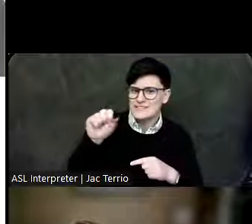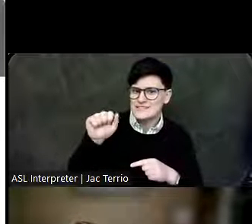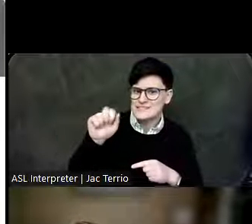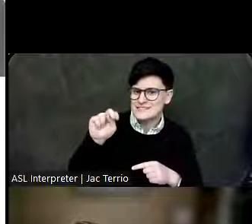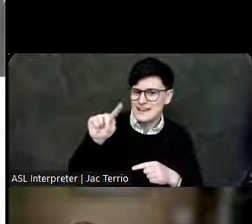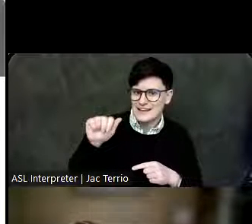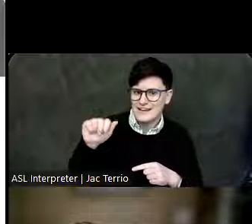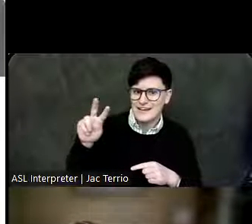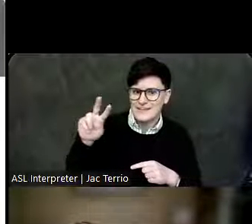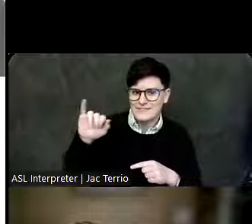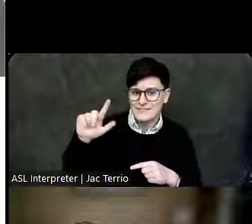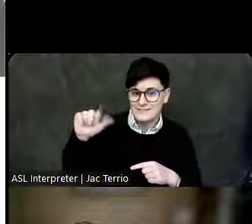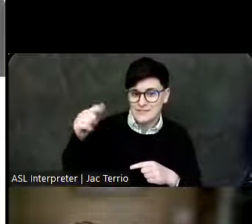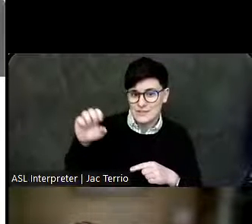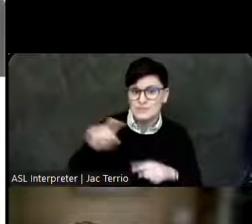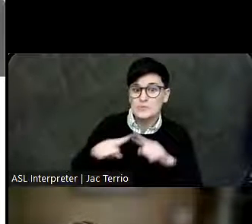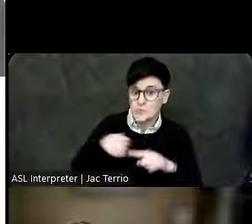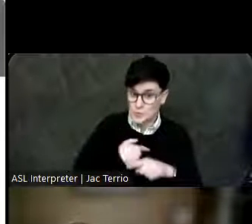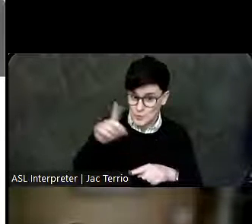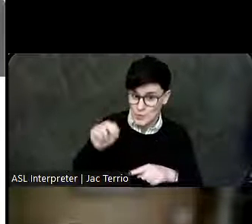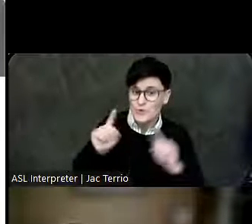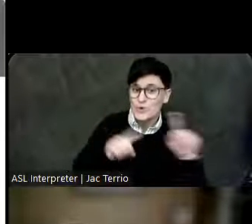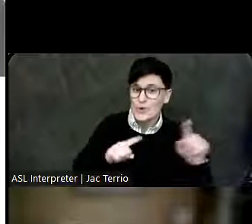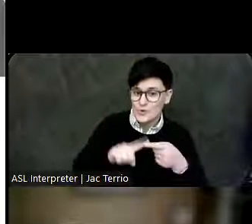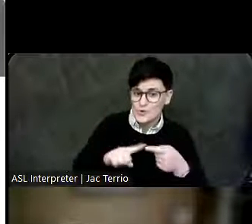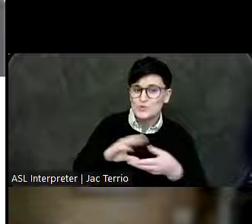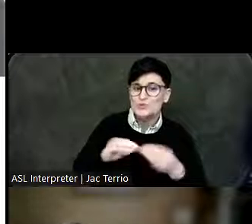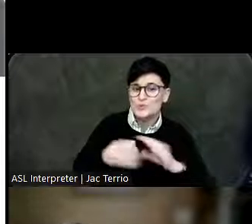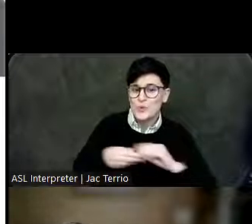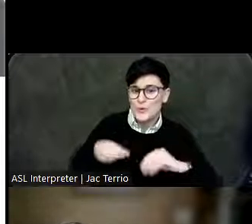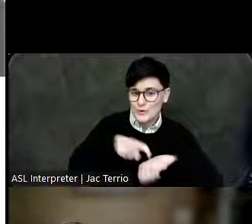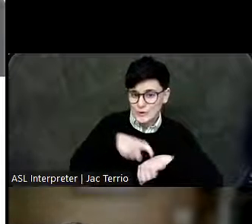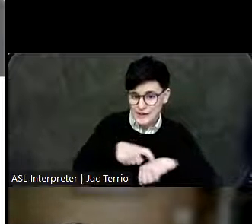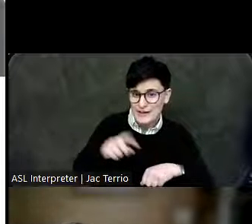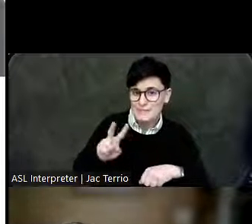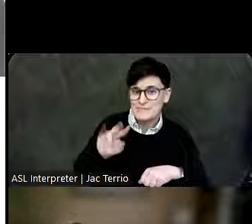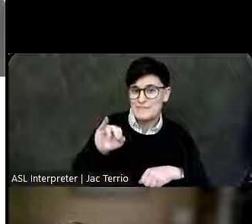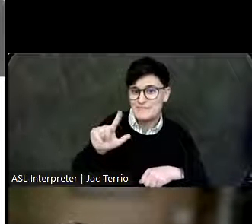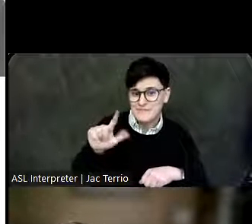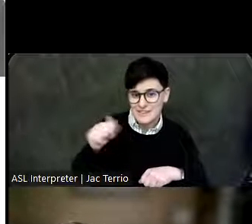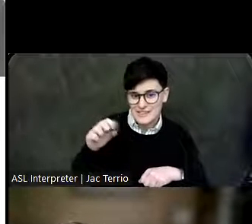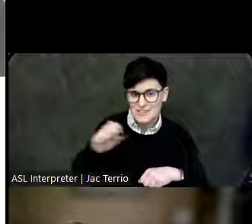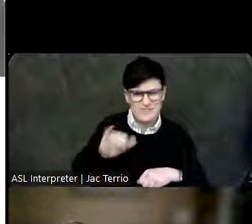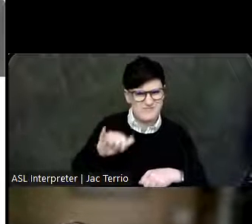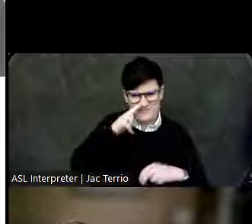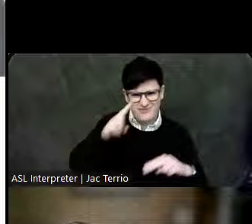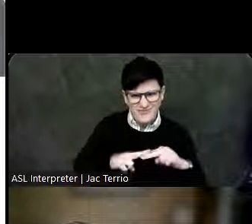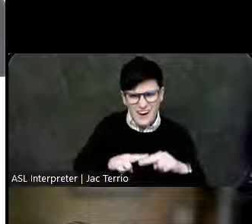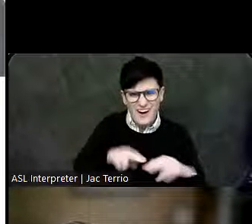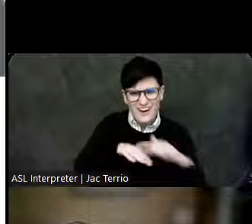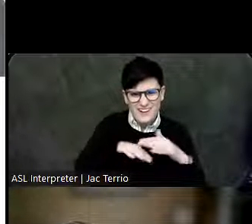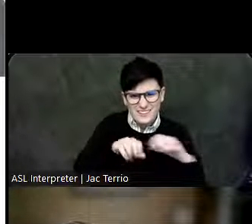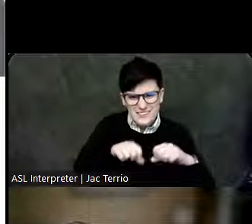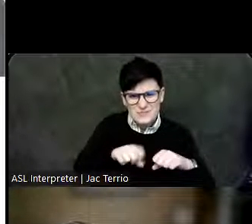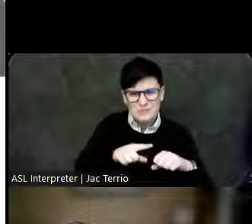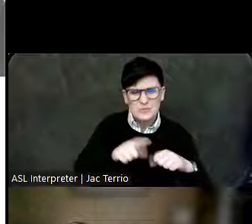uh, Time Village, and that is fun, and that is totally accessible. And they have nice big